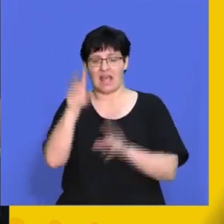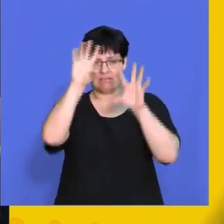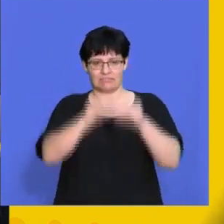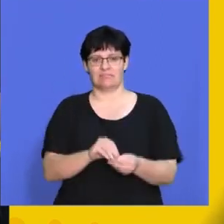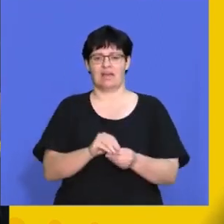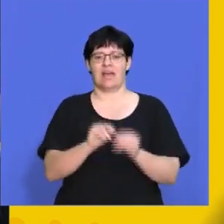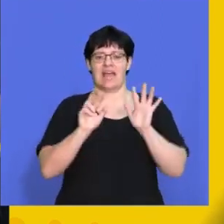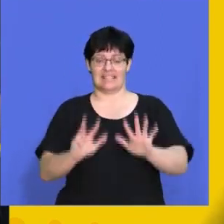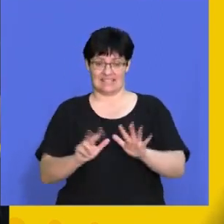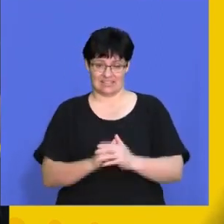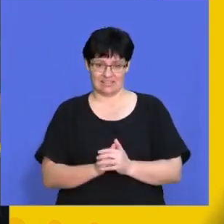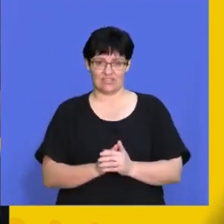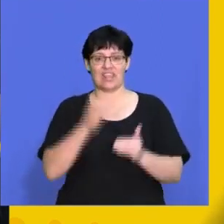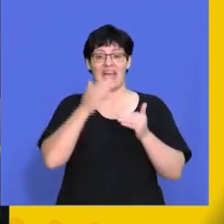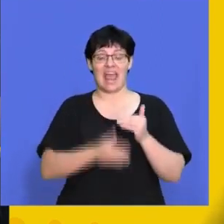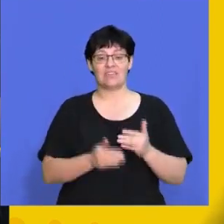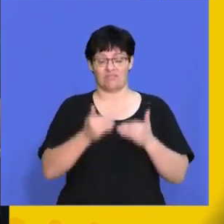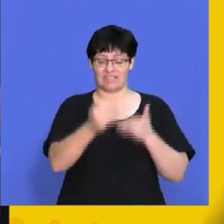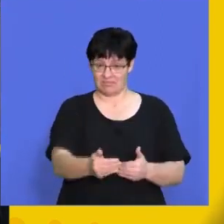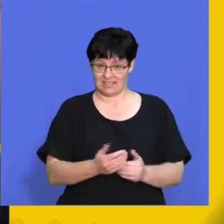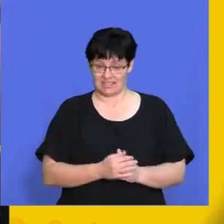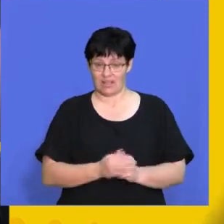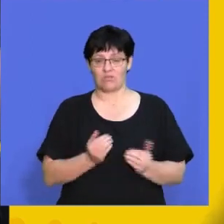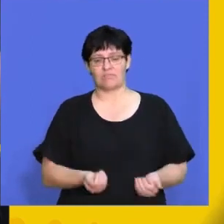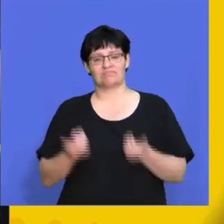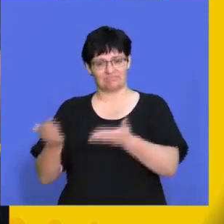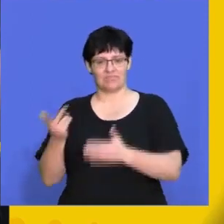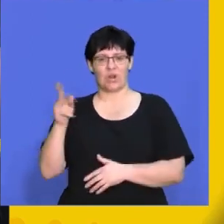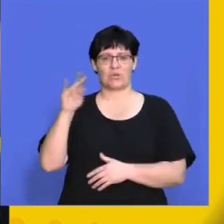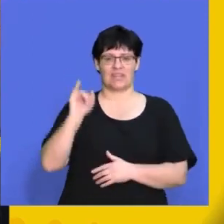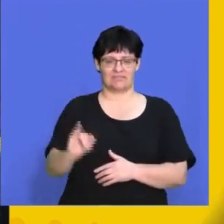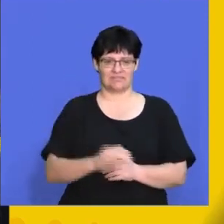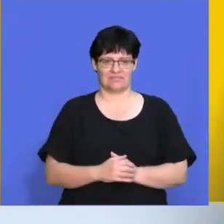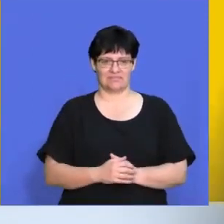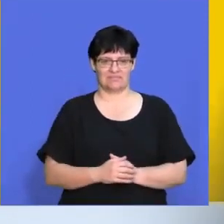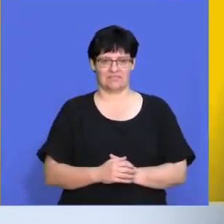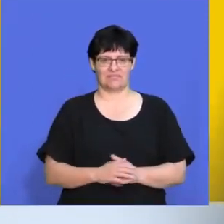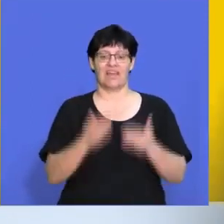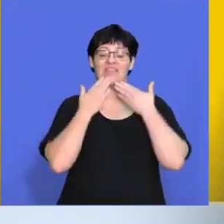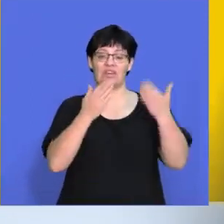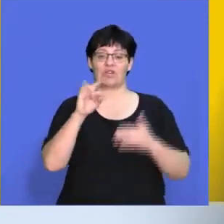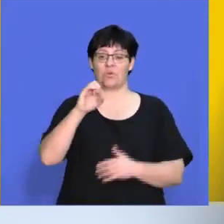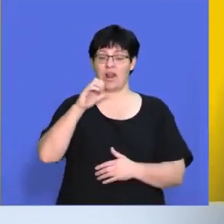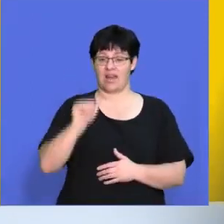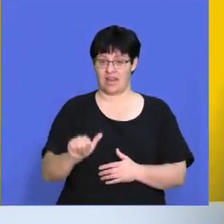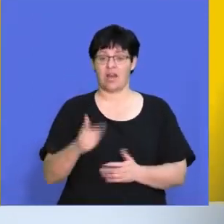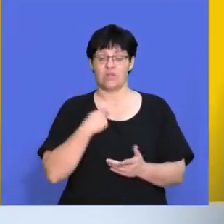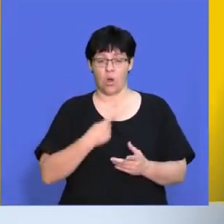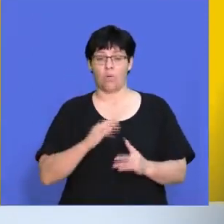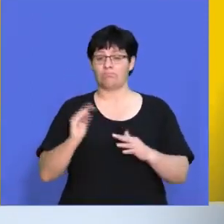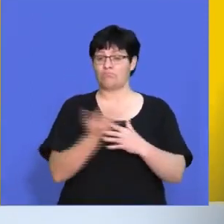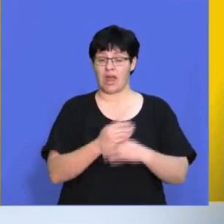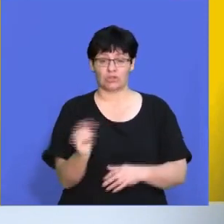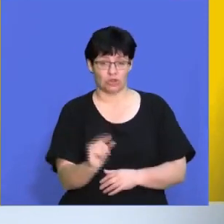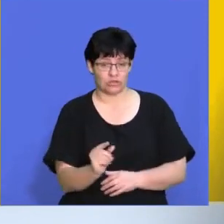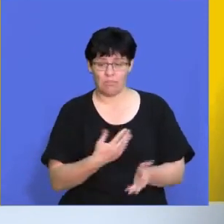8. Okay, so that's the end of this segment. So I'll hand back over to Luni. Thank you, Nicola. Guys, we are going to take a quick